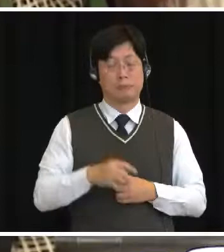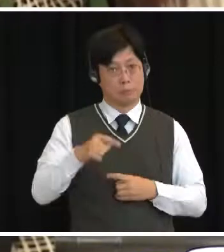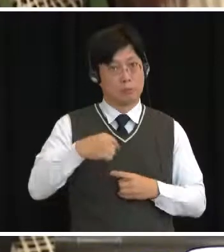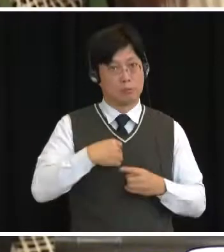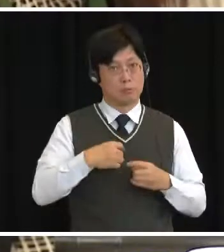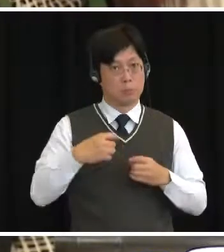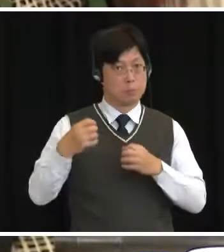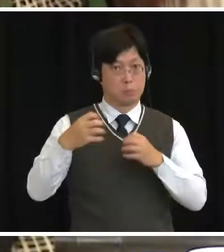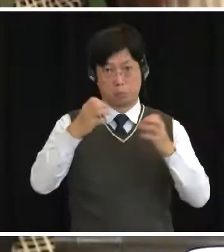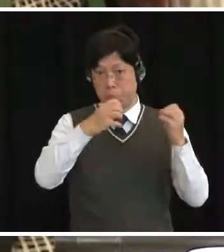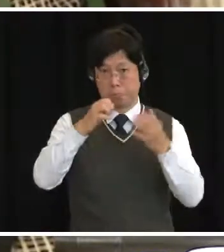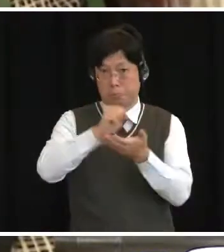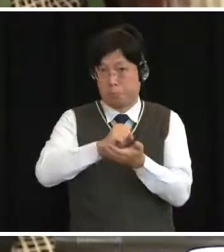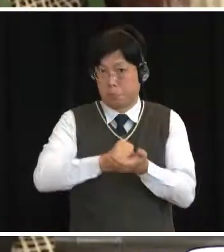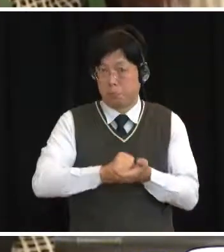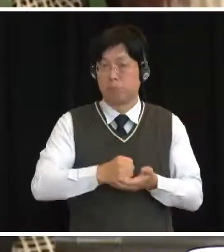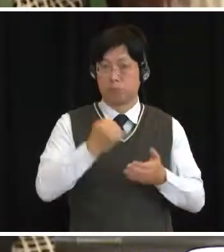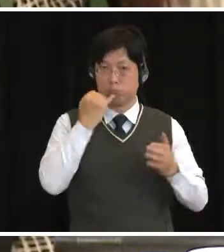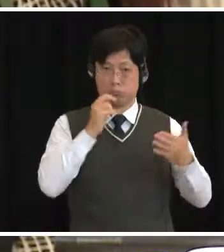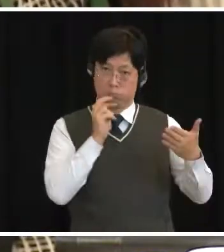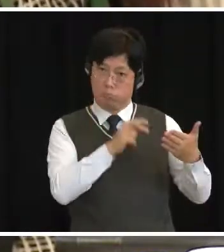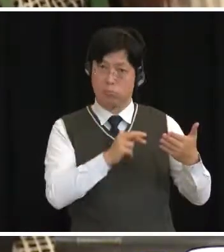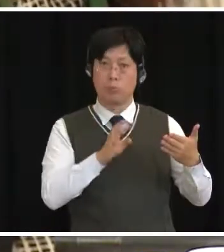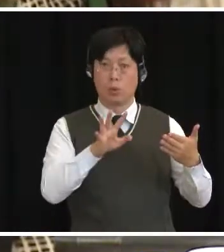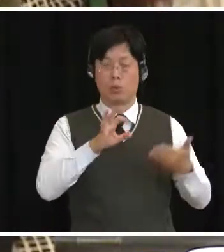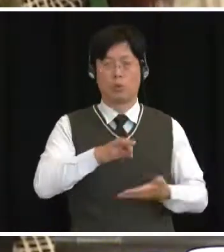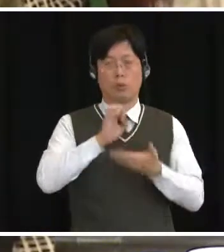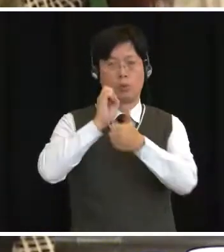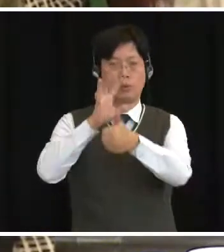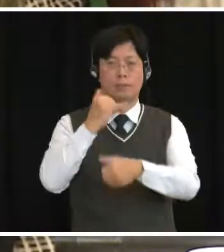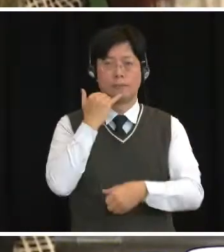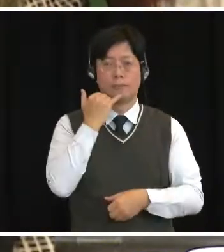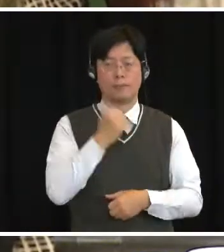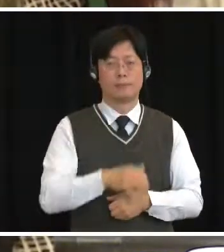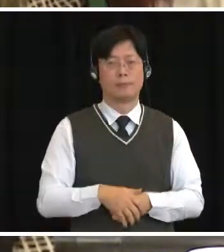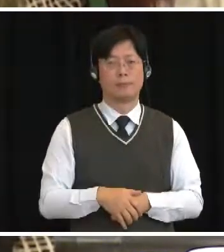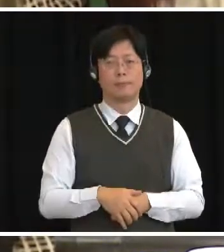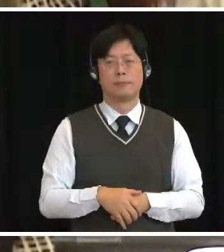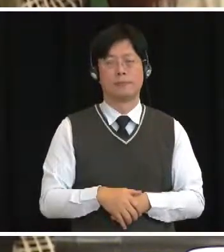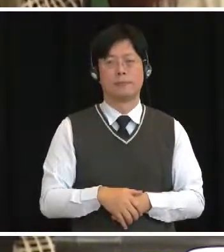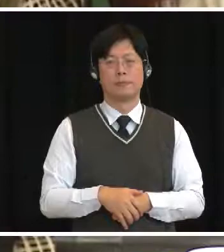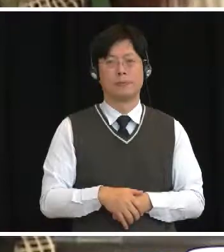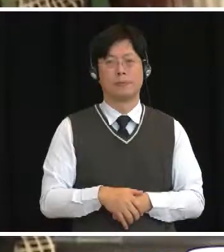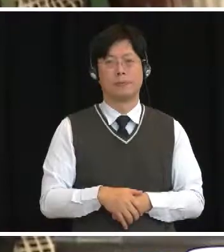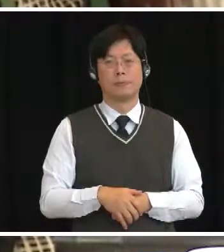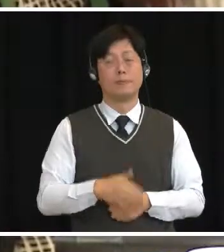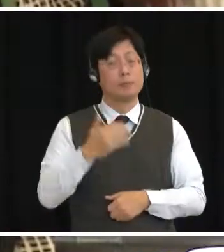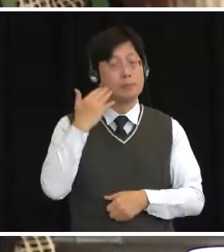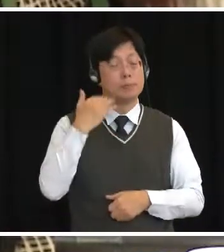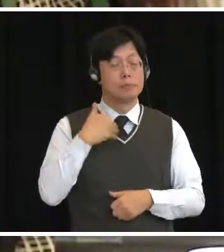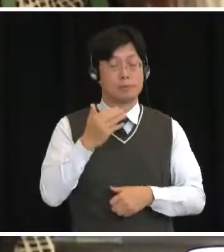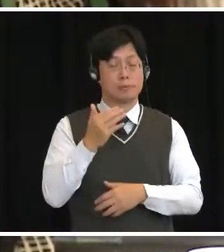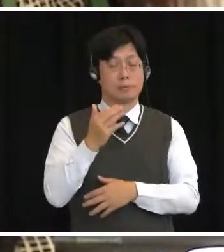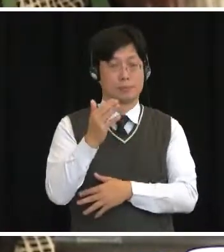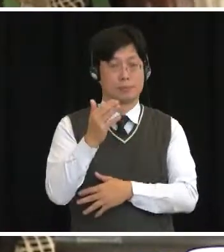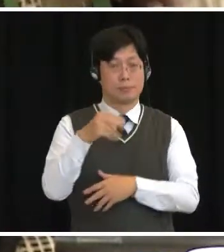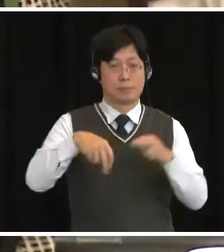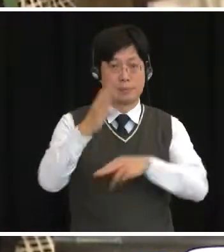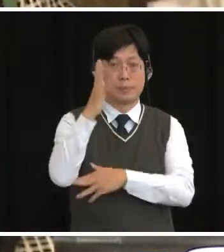children representatives are invited to discuss some issues that are related to